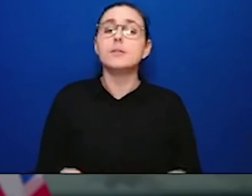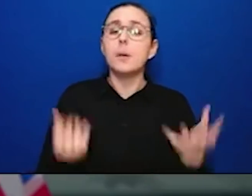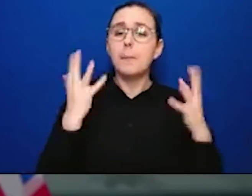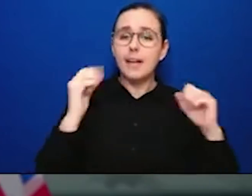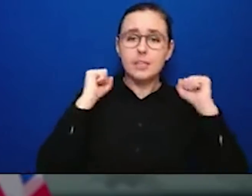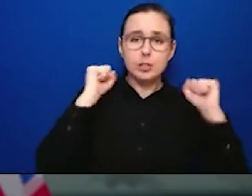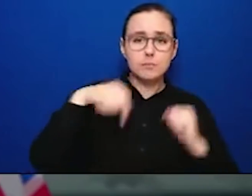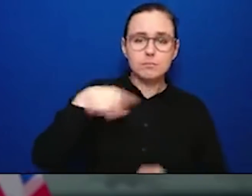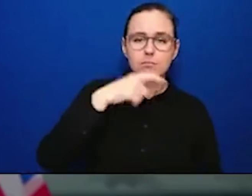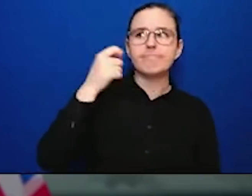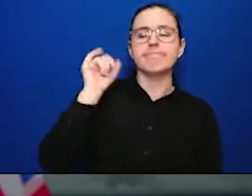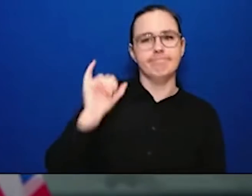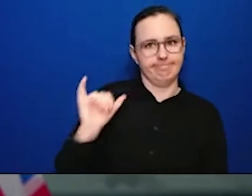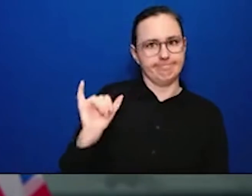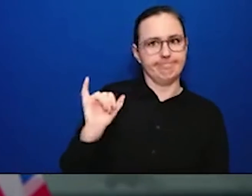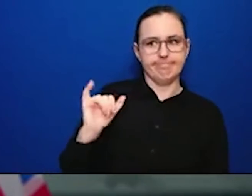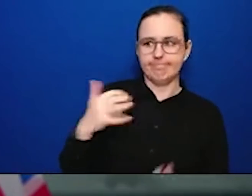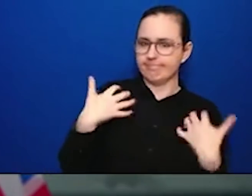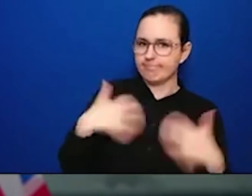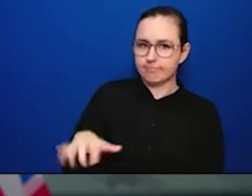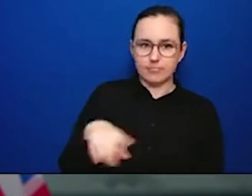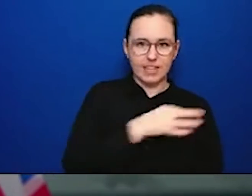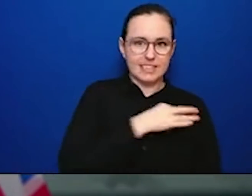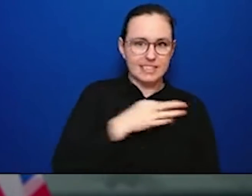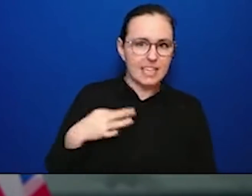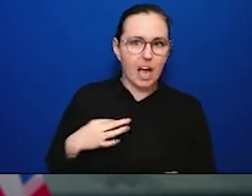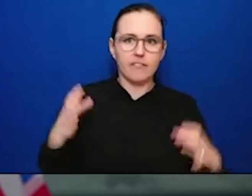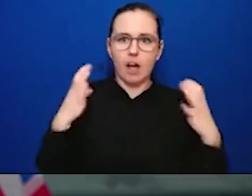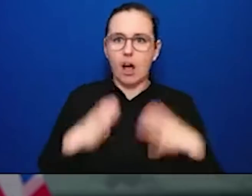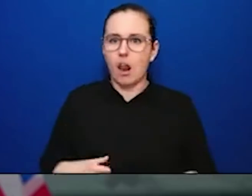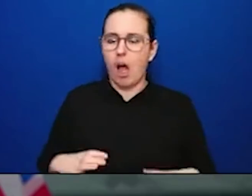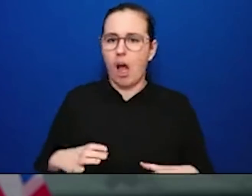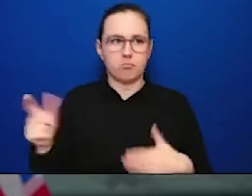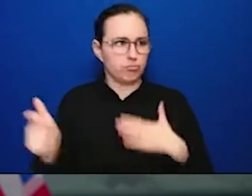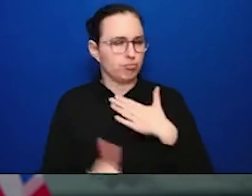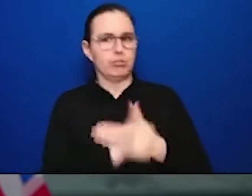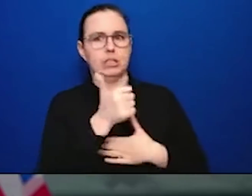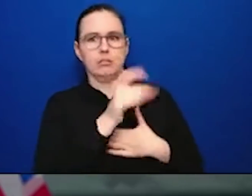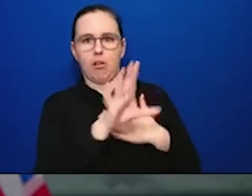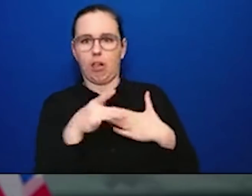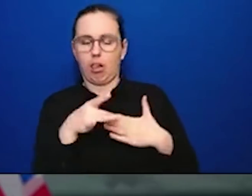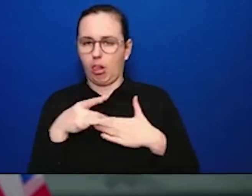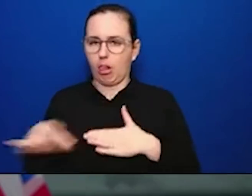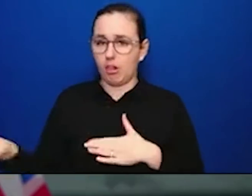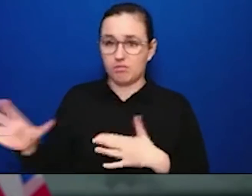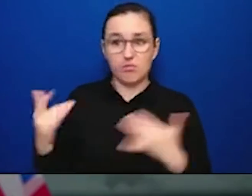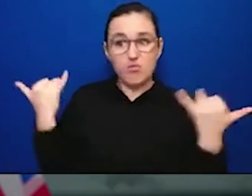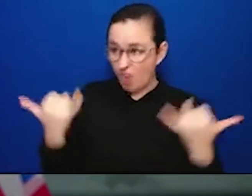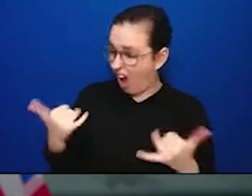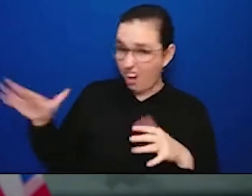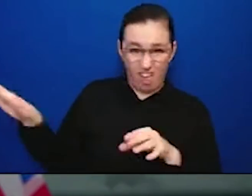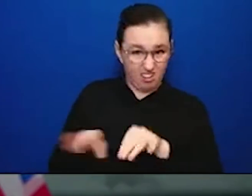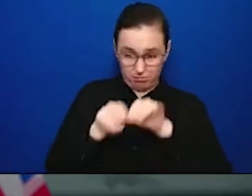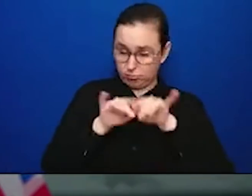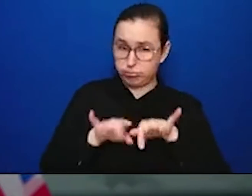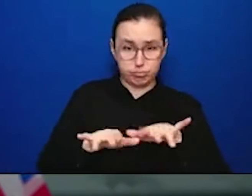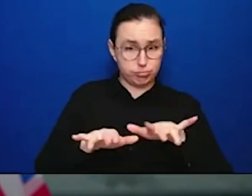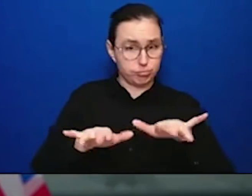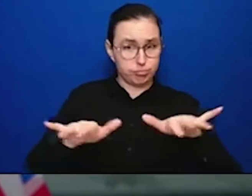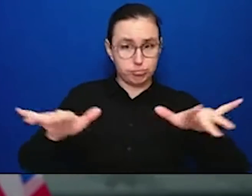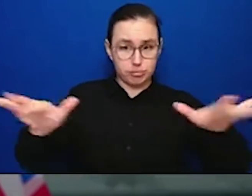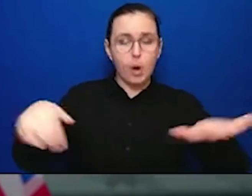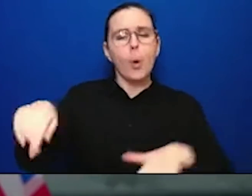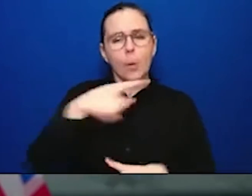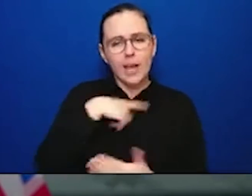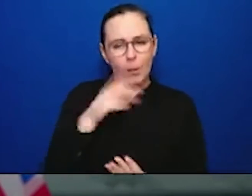clients at risk when we're seeing the amount of transmission that we're seeing right now. And this will pass. And I'm